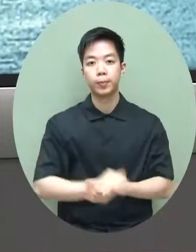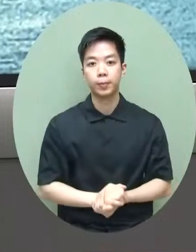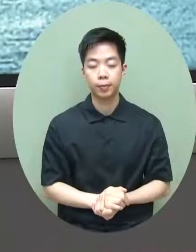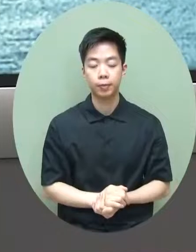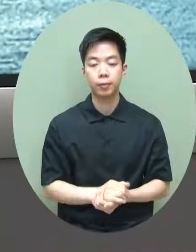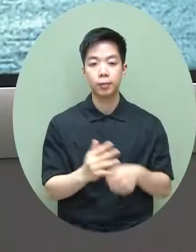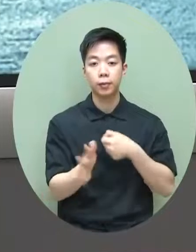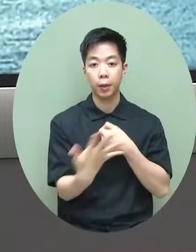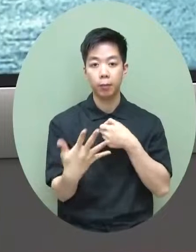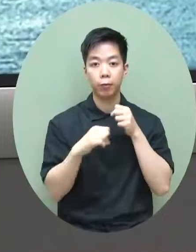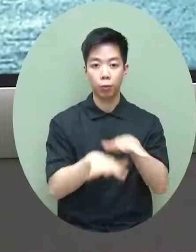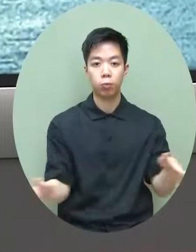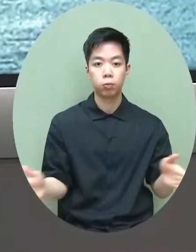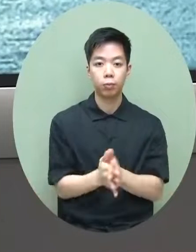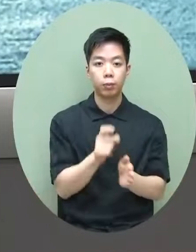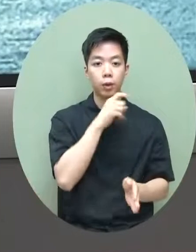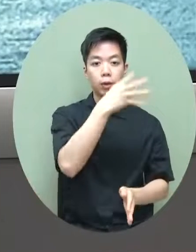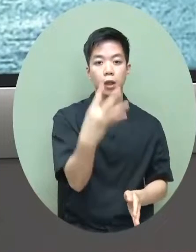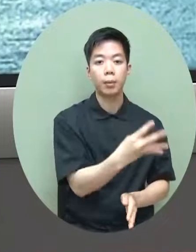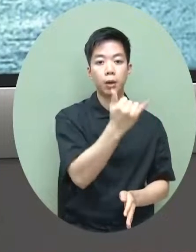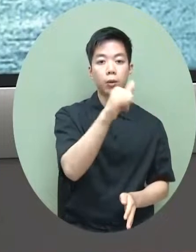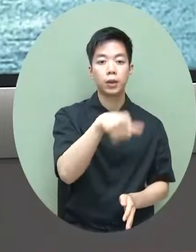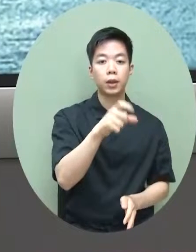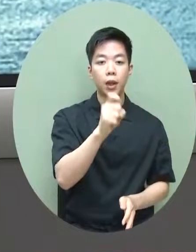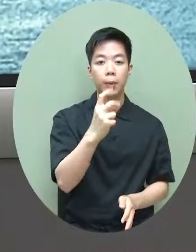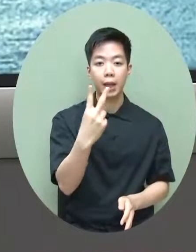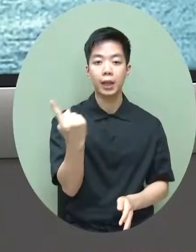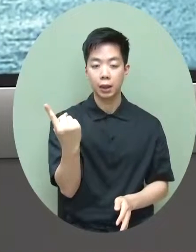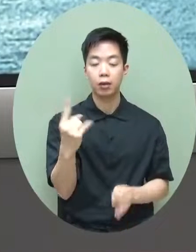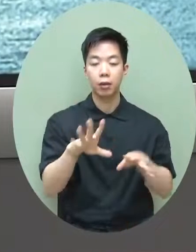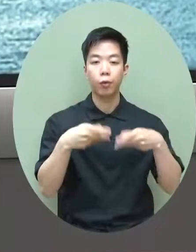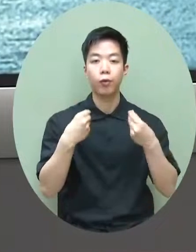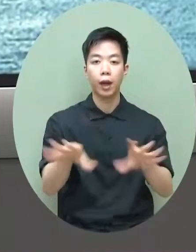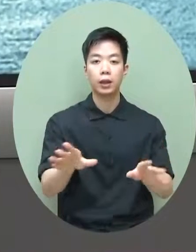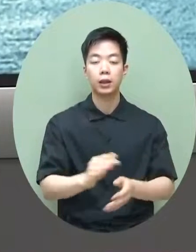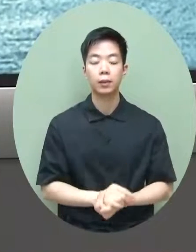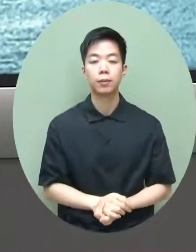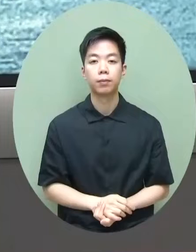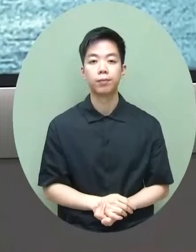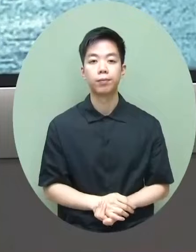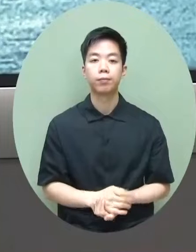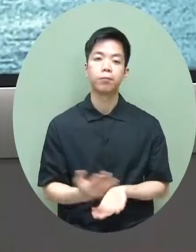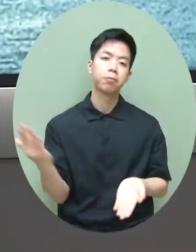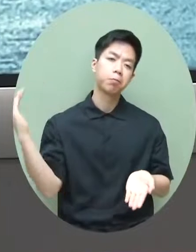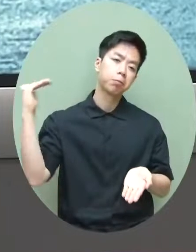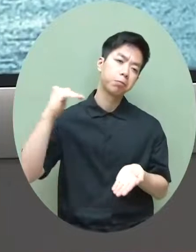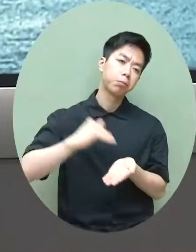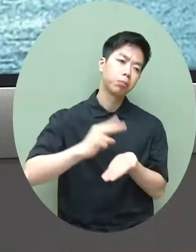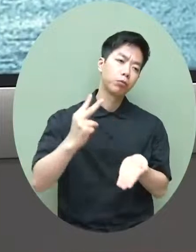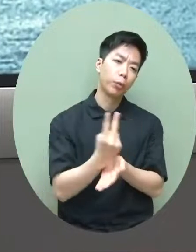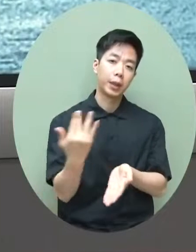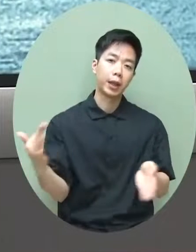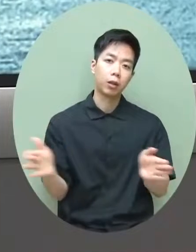recovery. In the 5th wave, so far 46,921 patients have recovered,